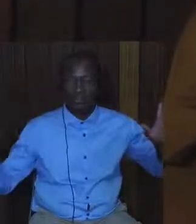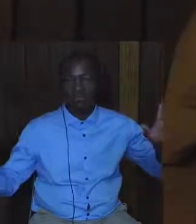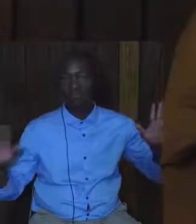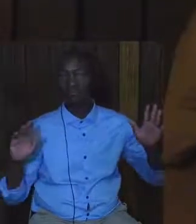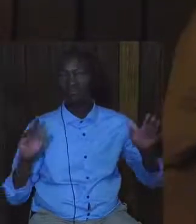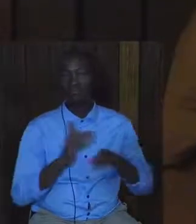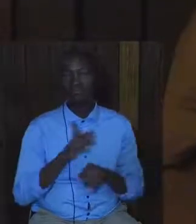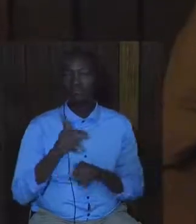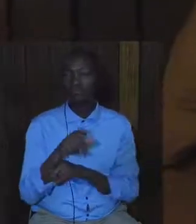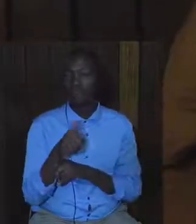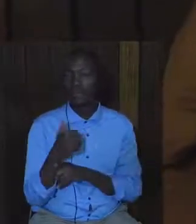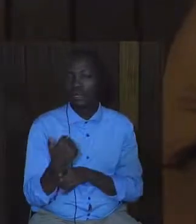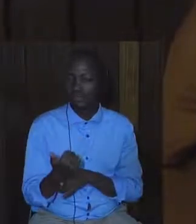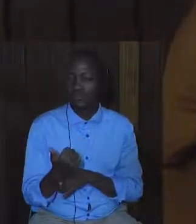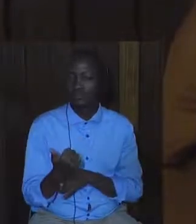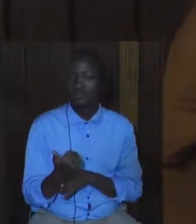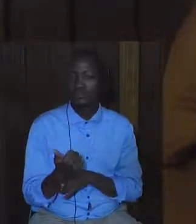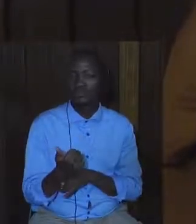and other